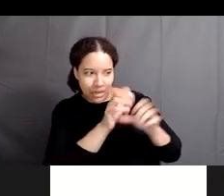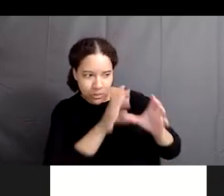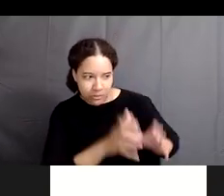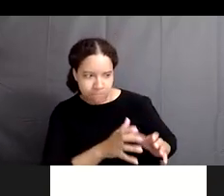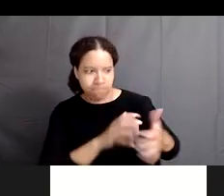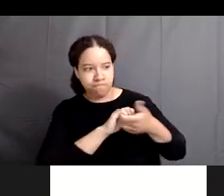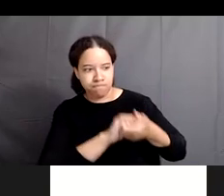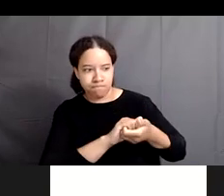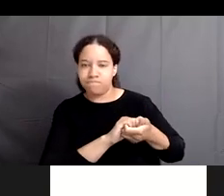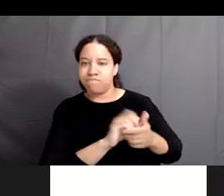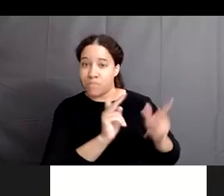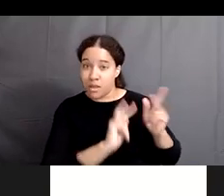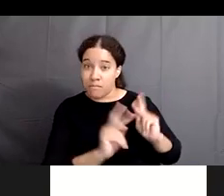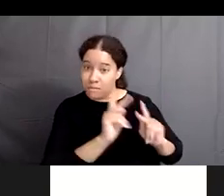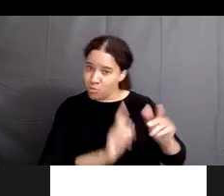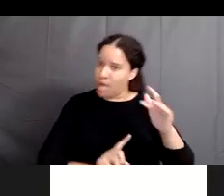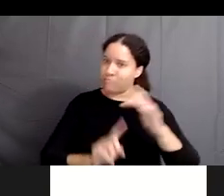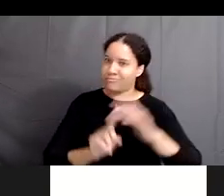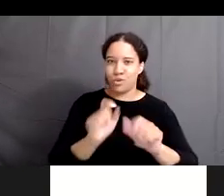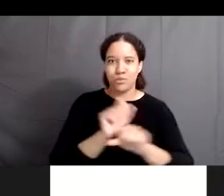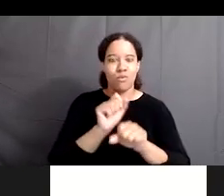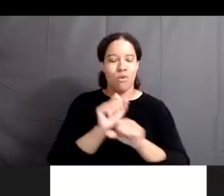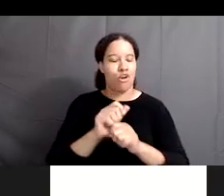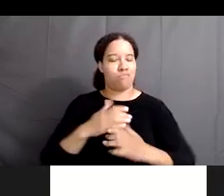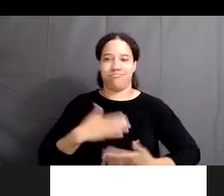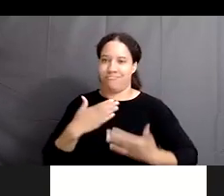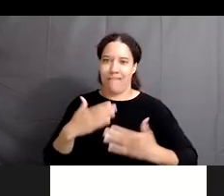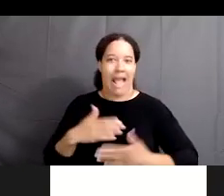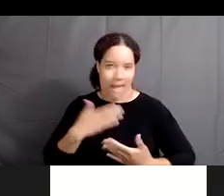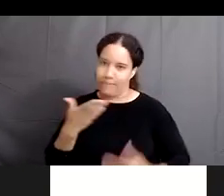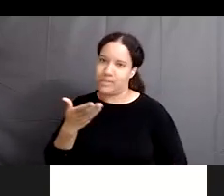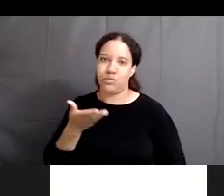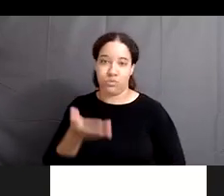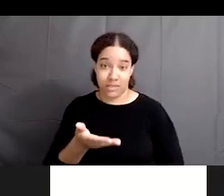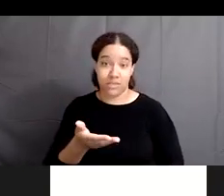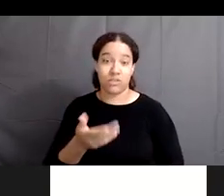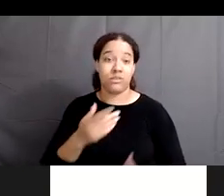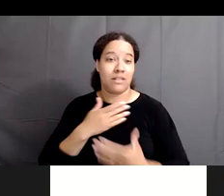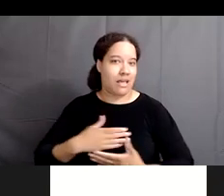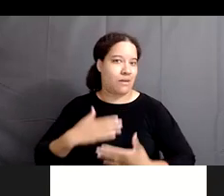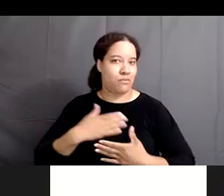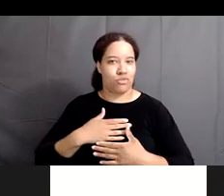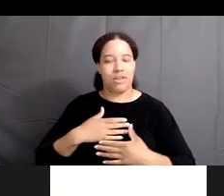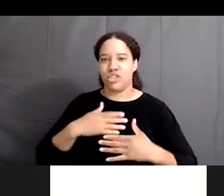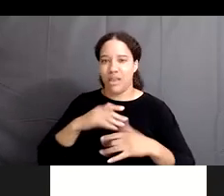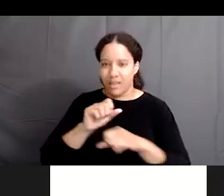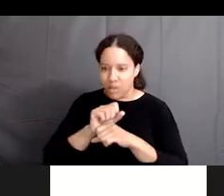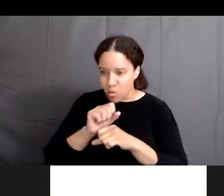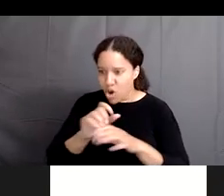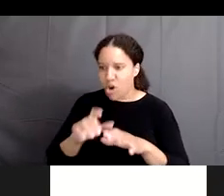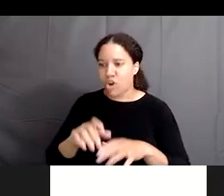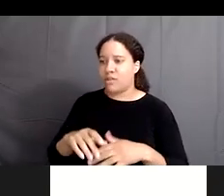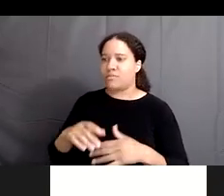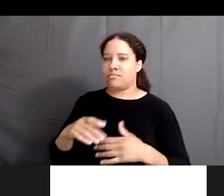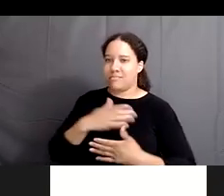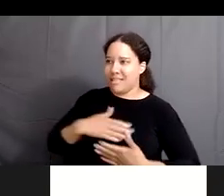that, come to their work joyfully and, are appreciated and recognize how